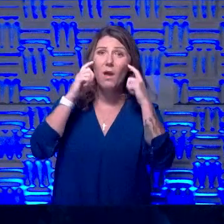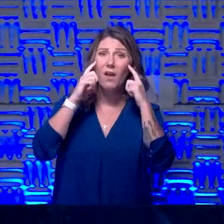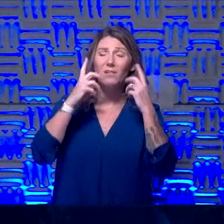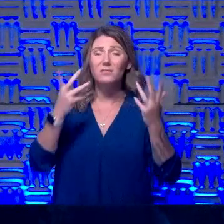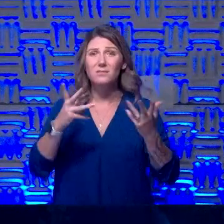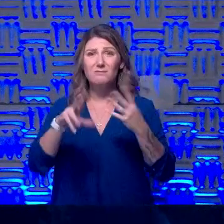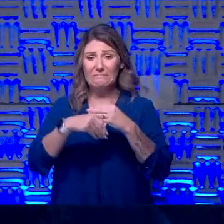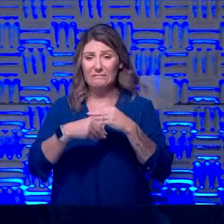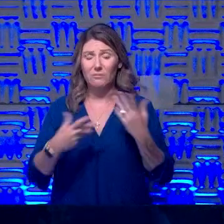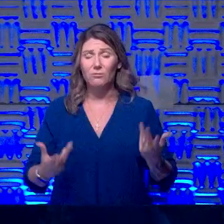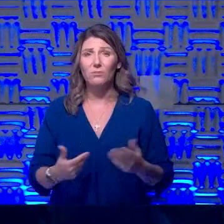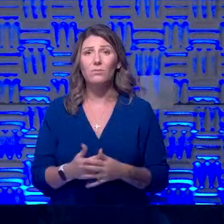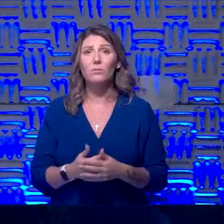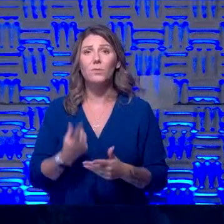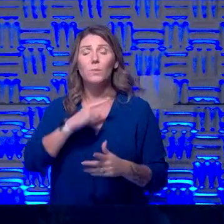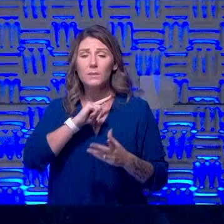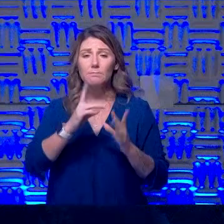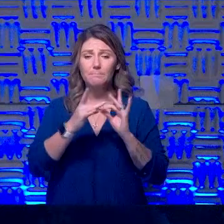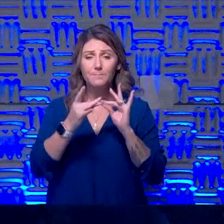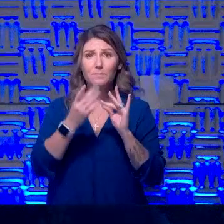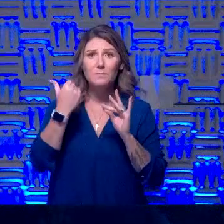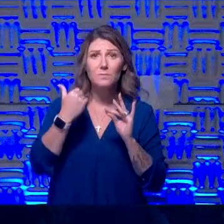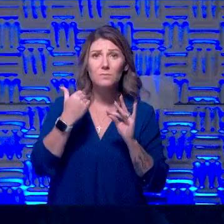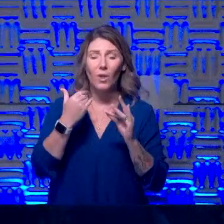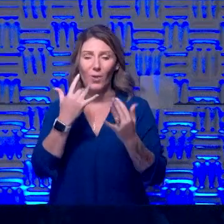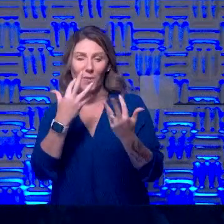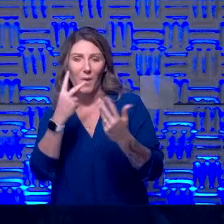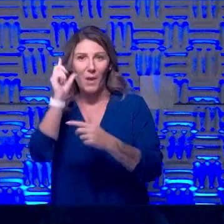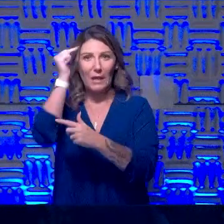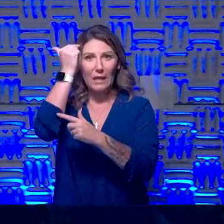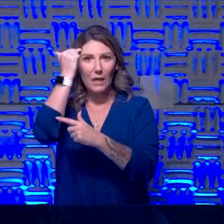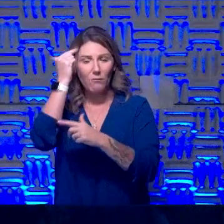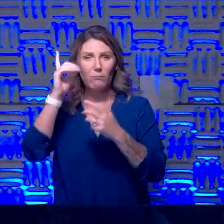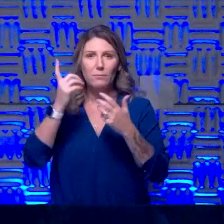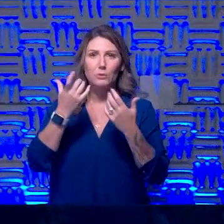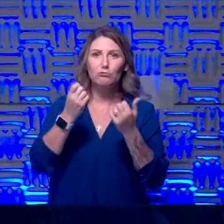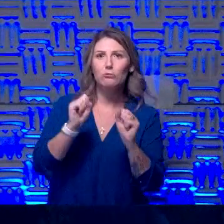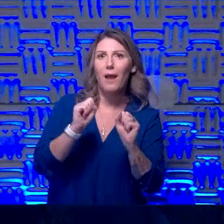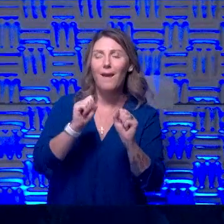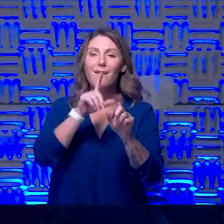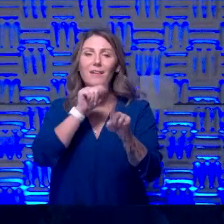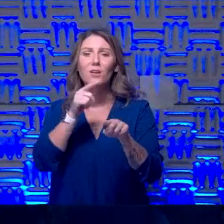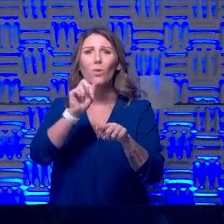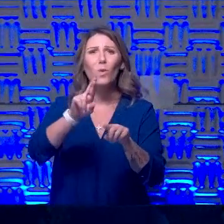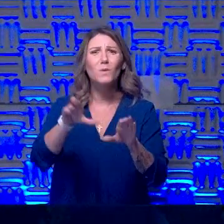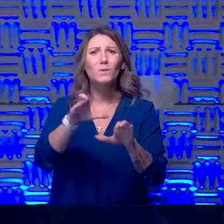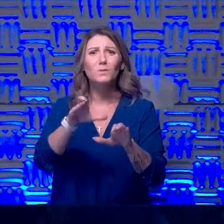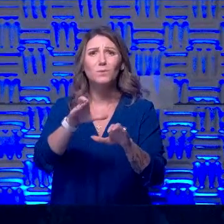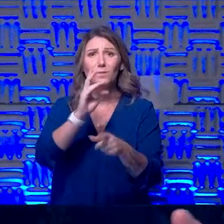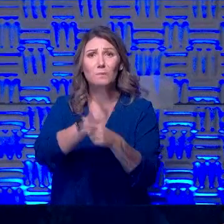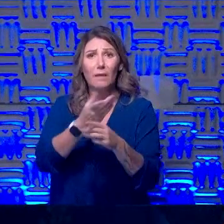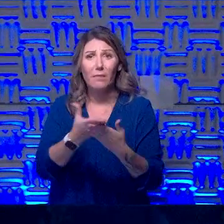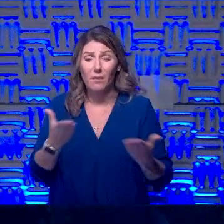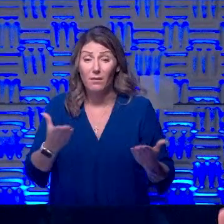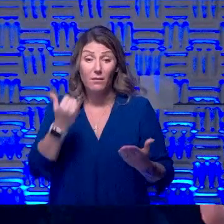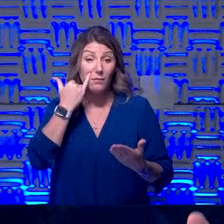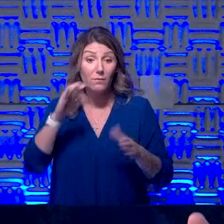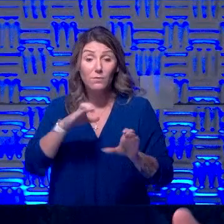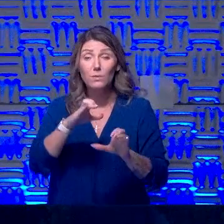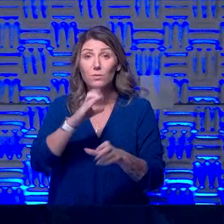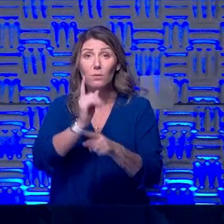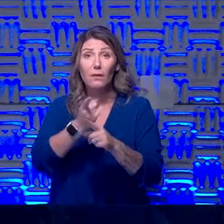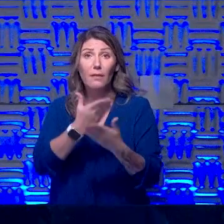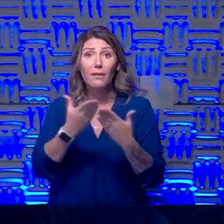before is that, you know, you can wait on government to try to answer that for you, or you could just do the right thing. And if you just do the right thing, you'll